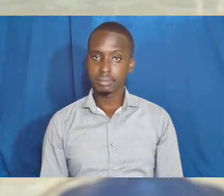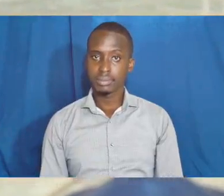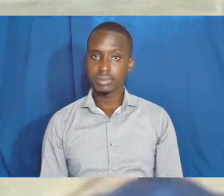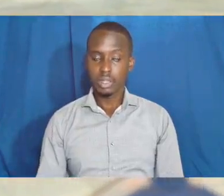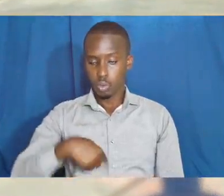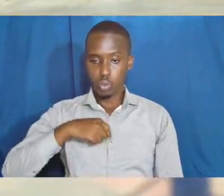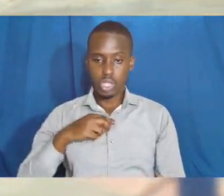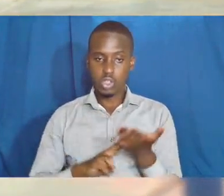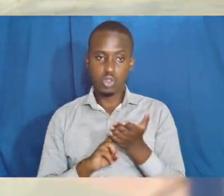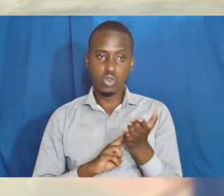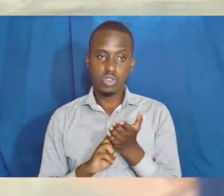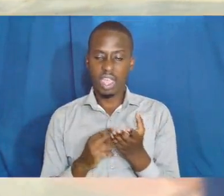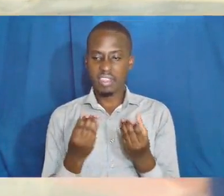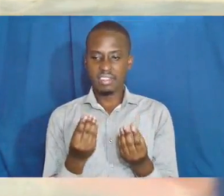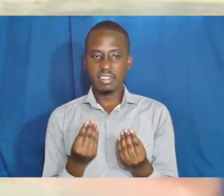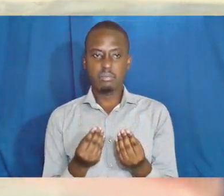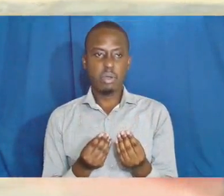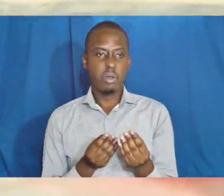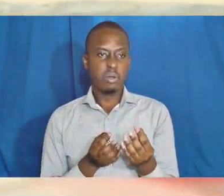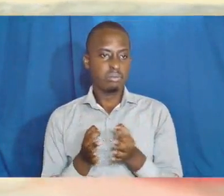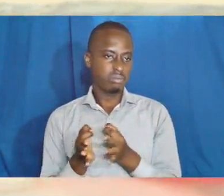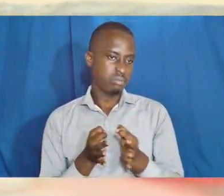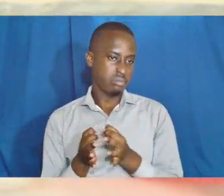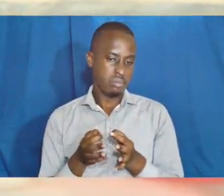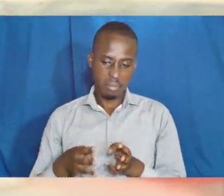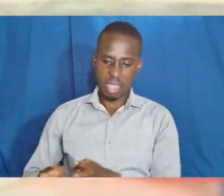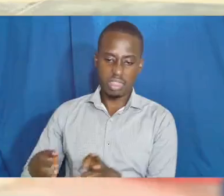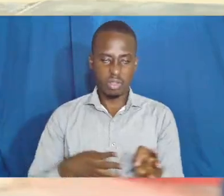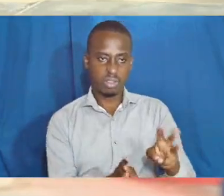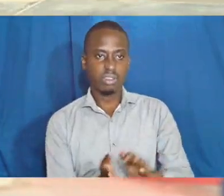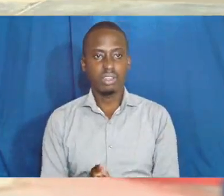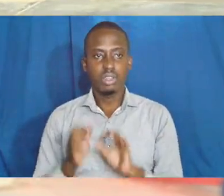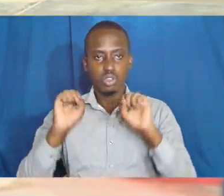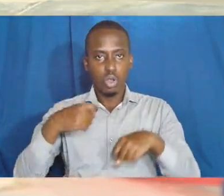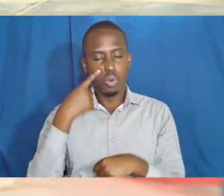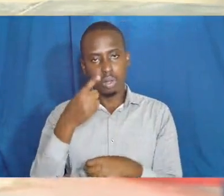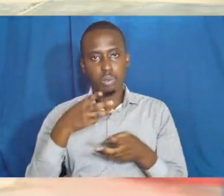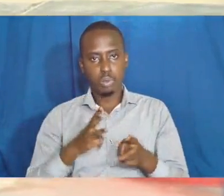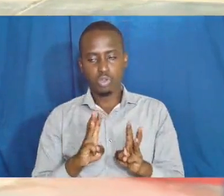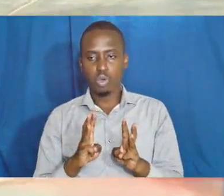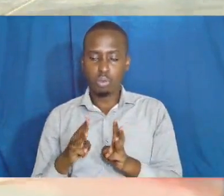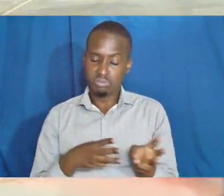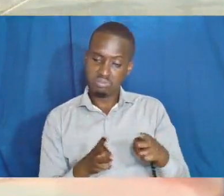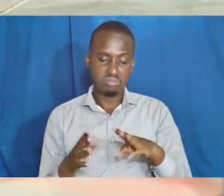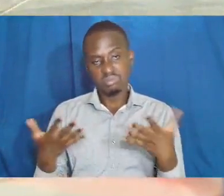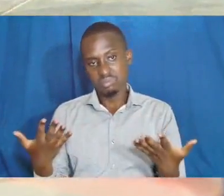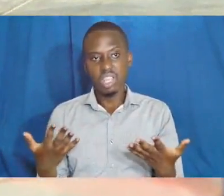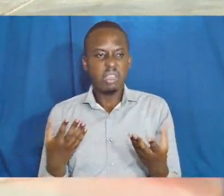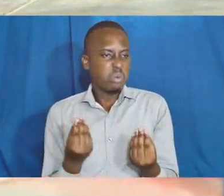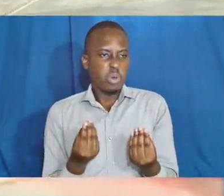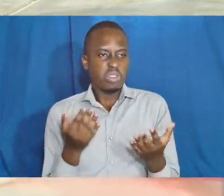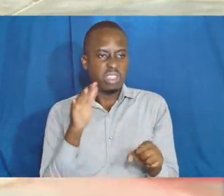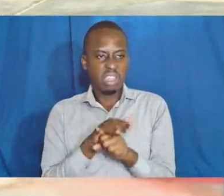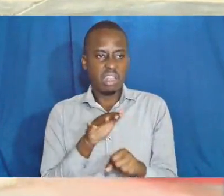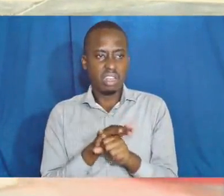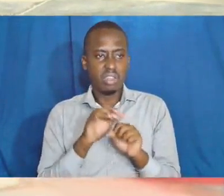we use a simple method, and we are going to look at that method. It is just a simple one